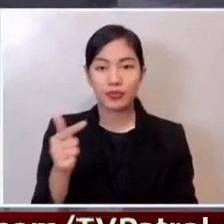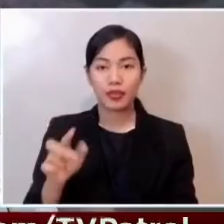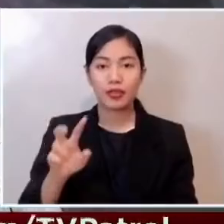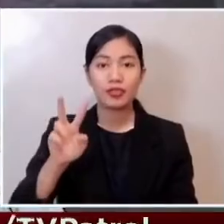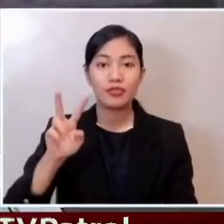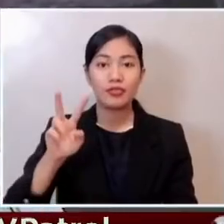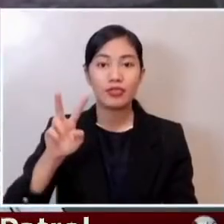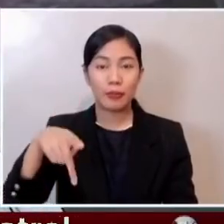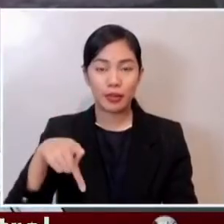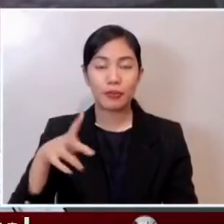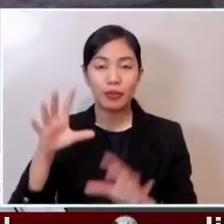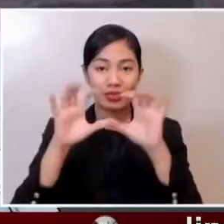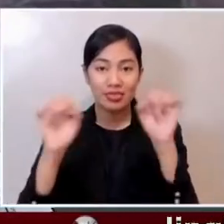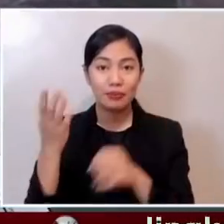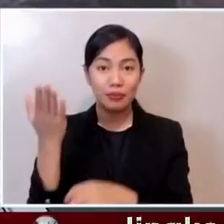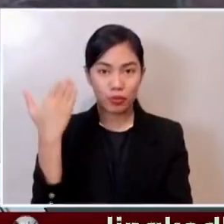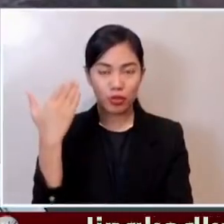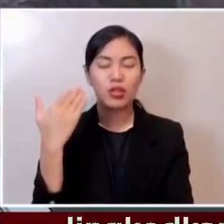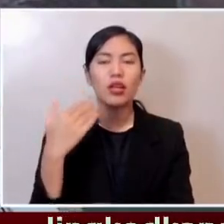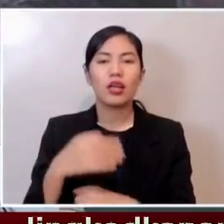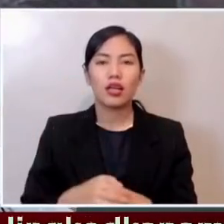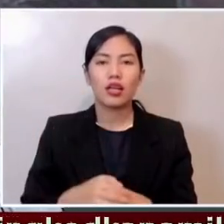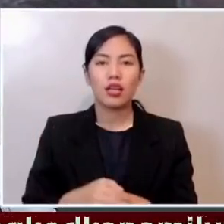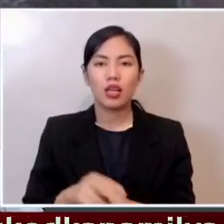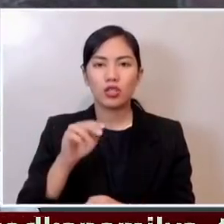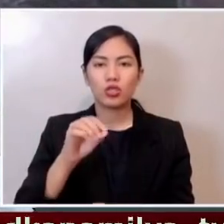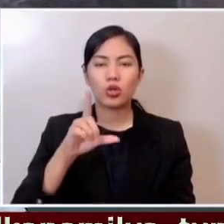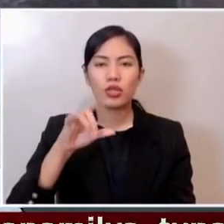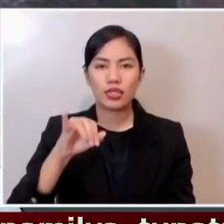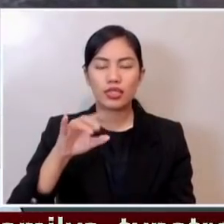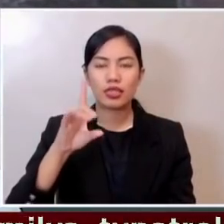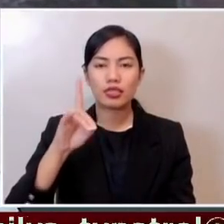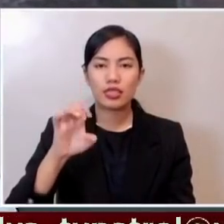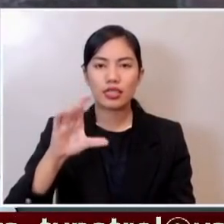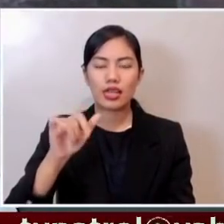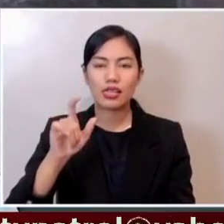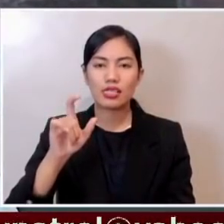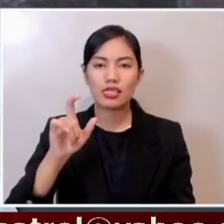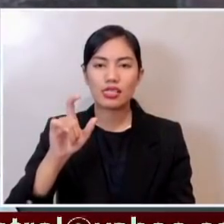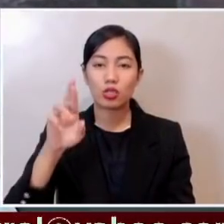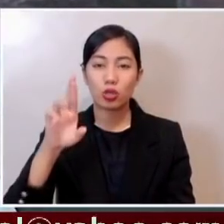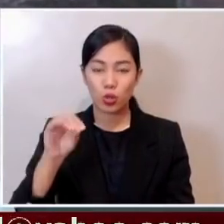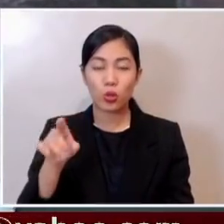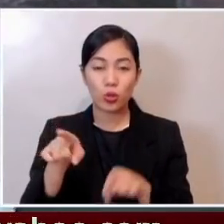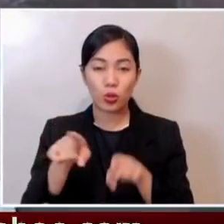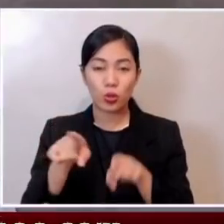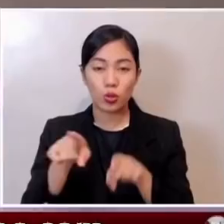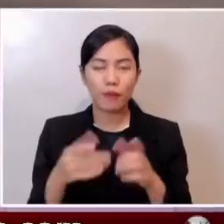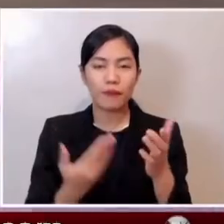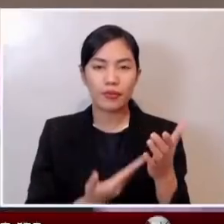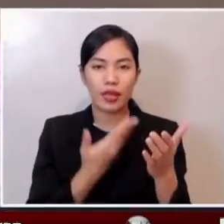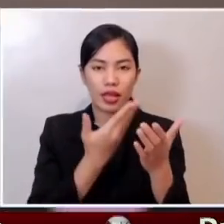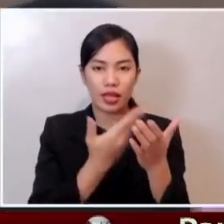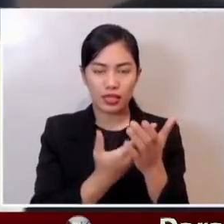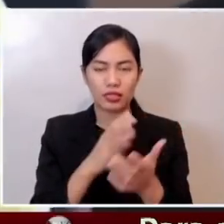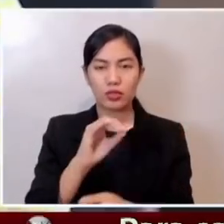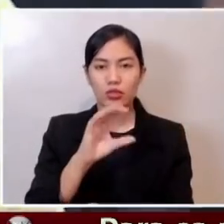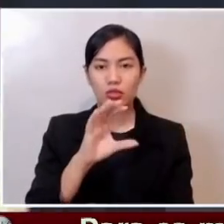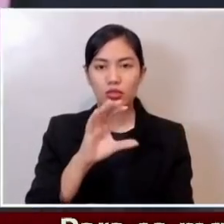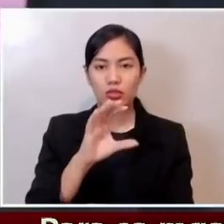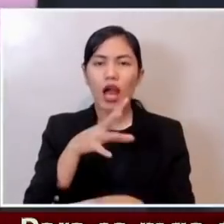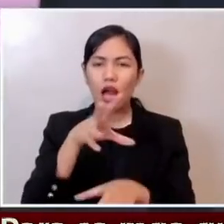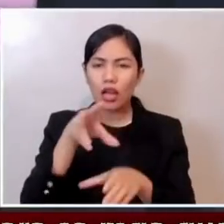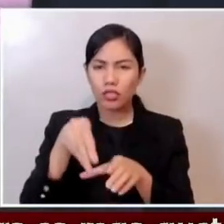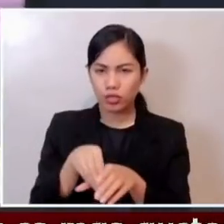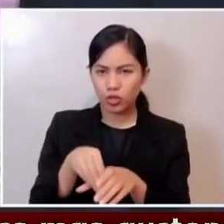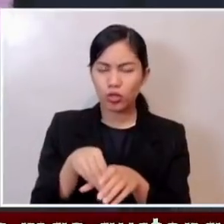ring naghain ng kandidatura sa ilalim ng partido ni Presidential Aspirant Manila Mayor Isko Moreno. Anya, bukas